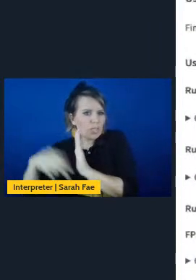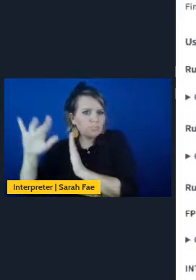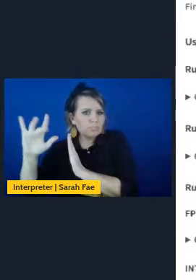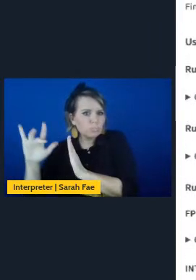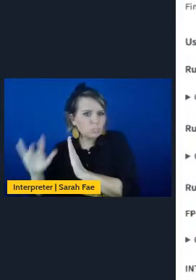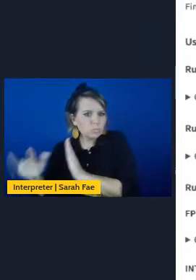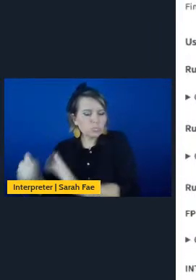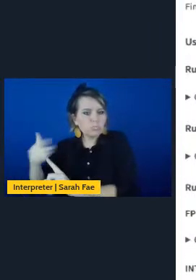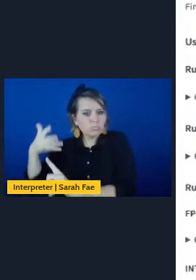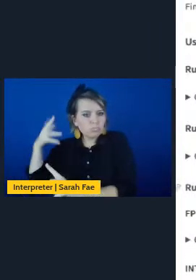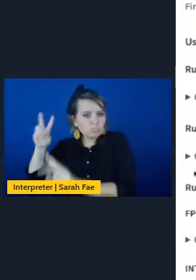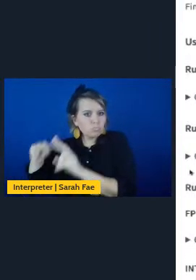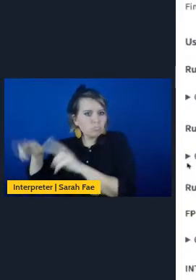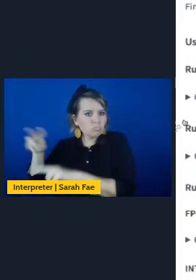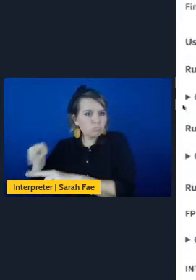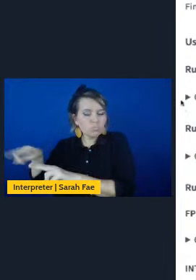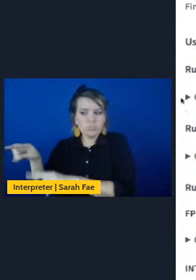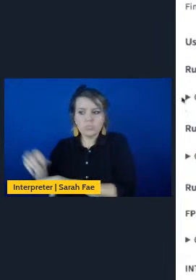And